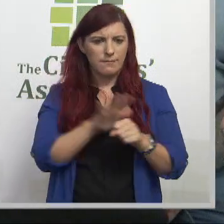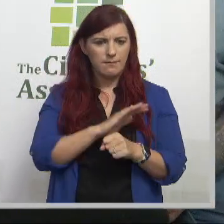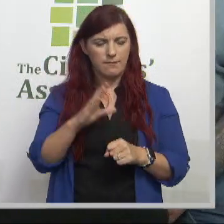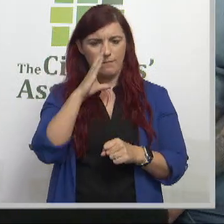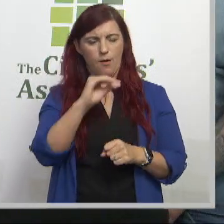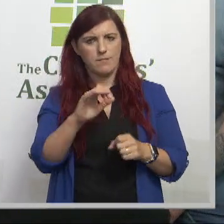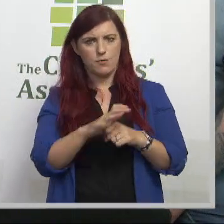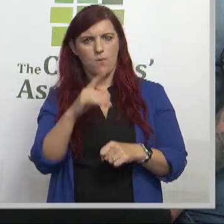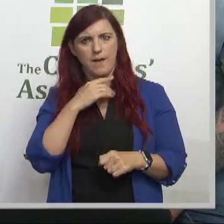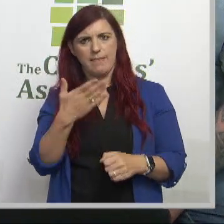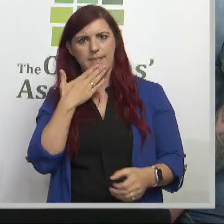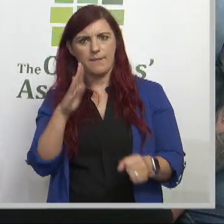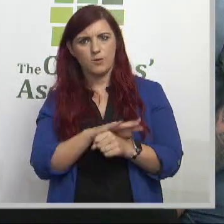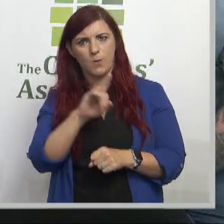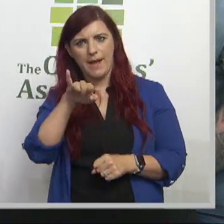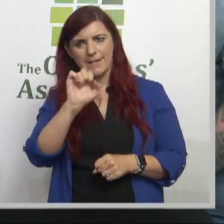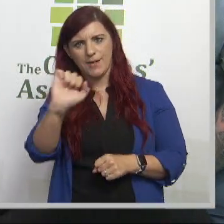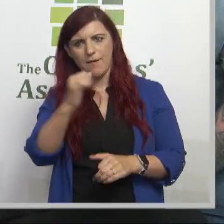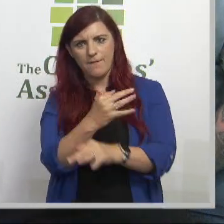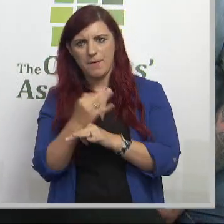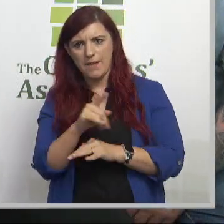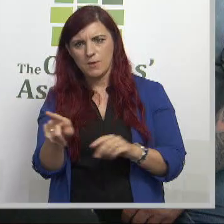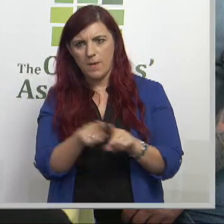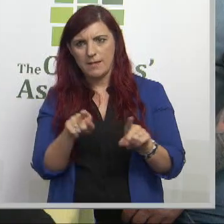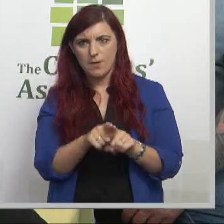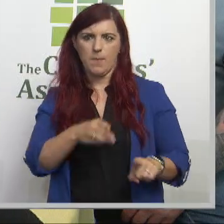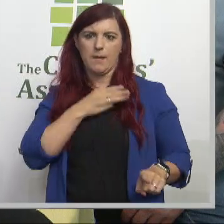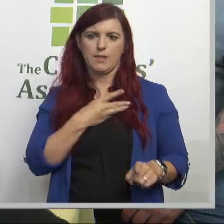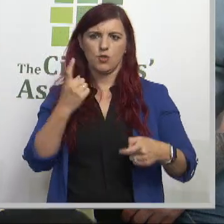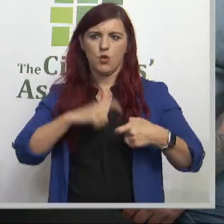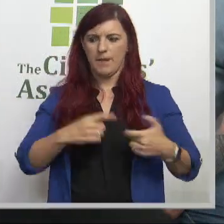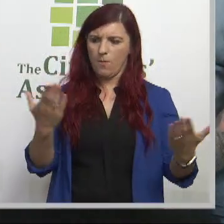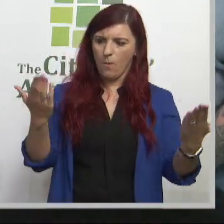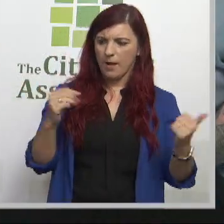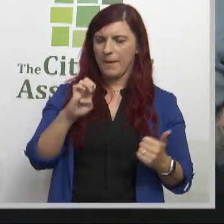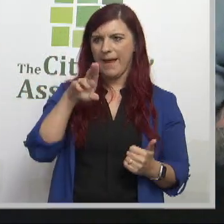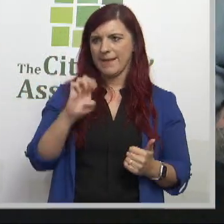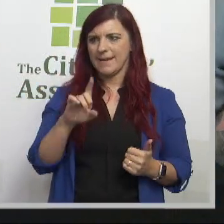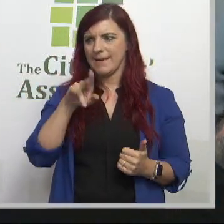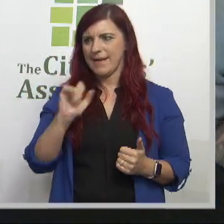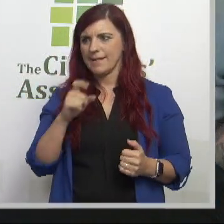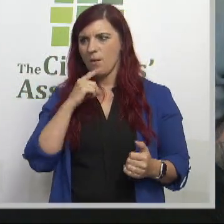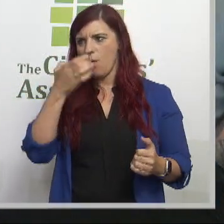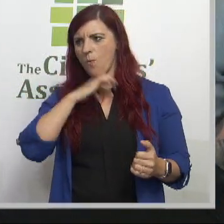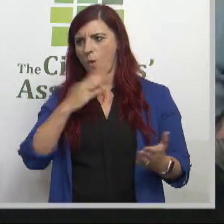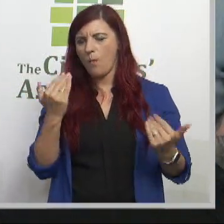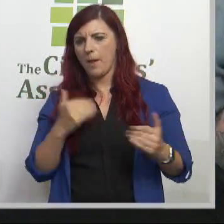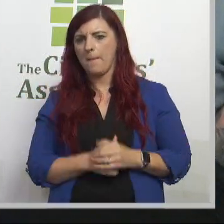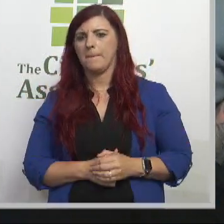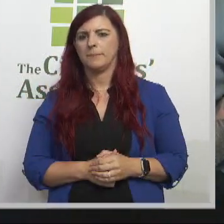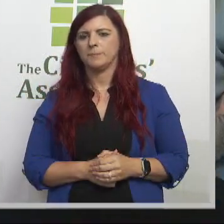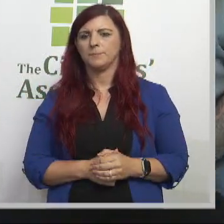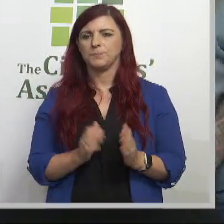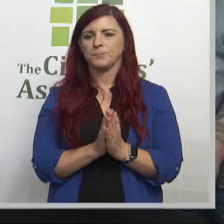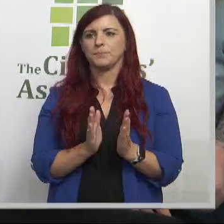we're very grateful to you, Eddie, and your family for that as well. So please join me in giving Eddie Casey a very warm welcome.